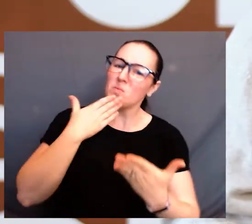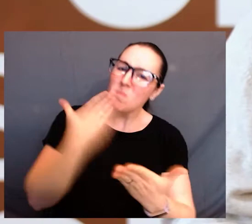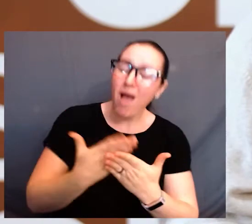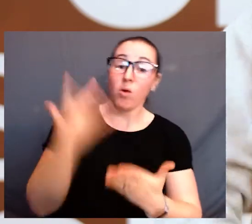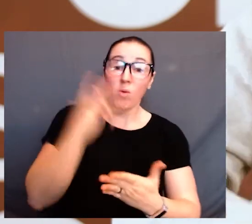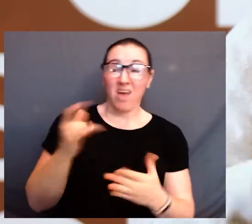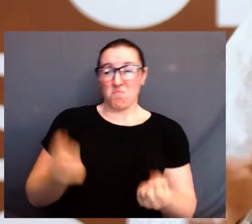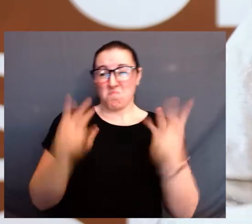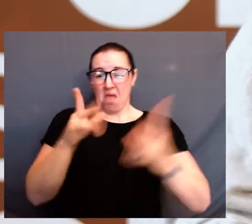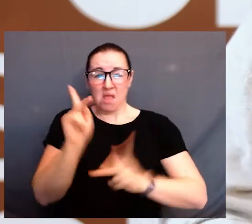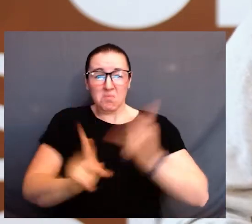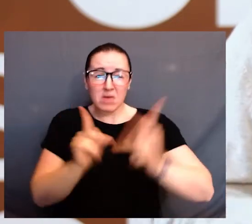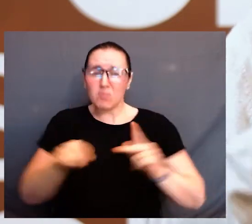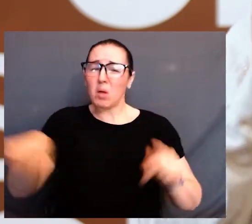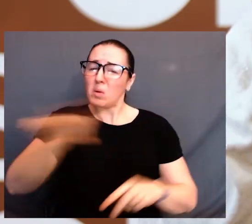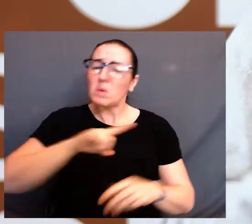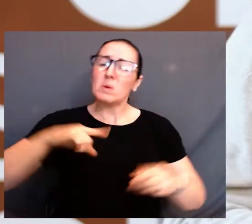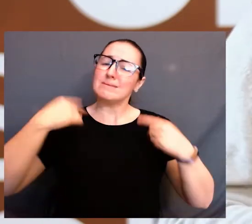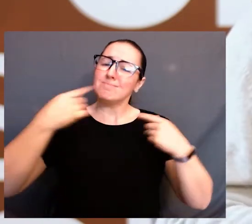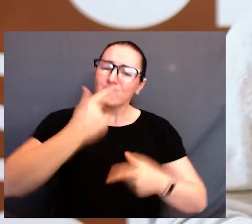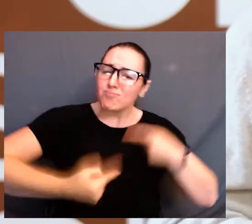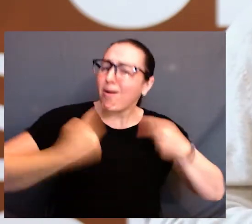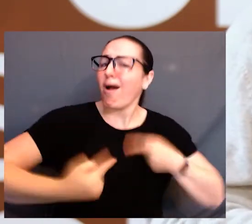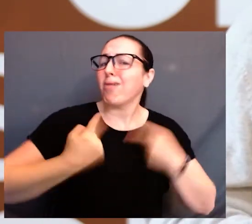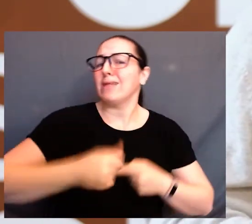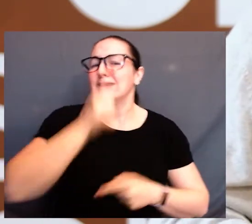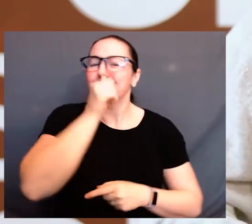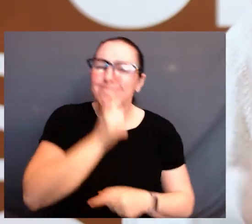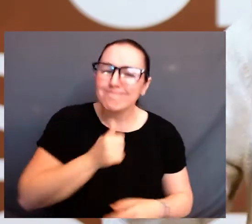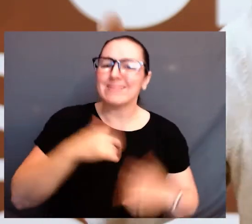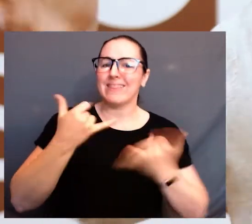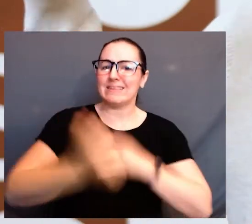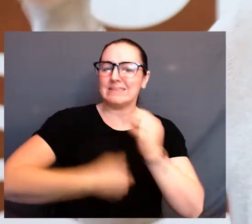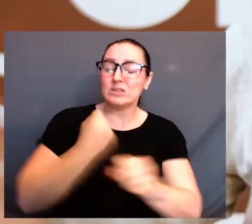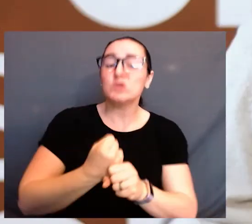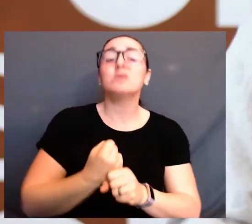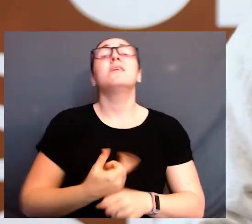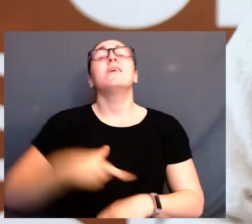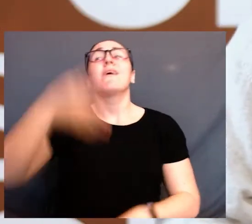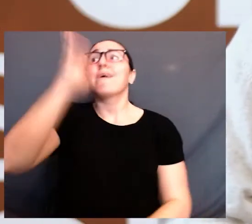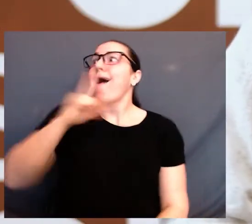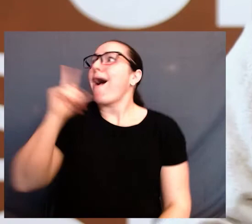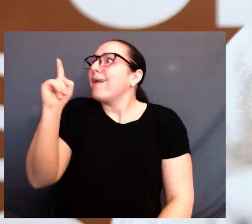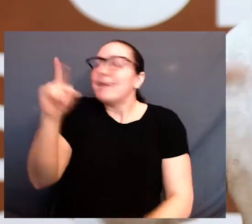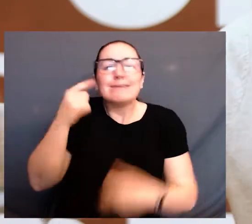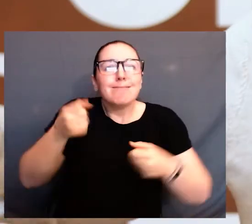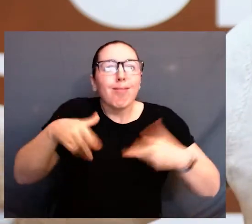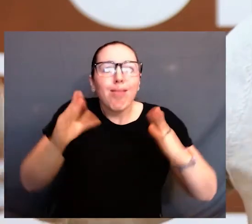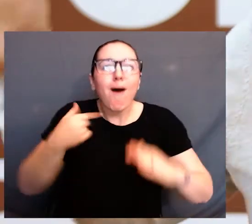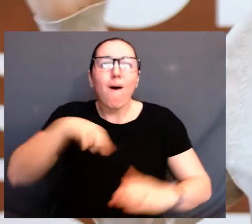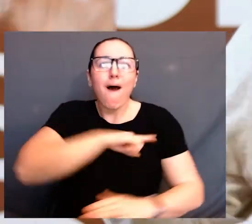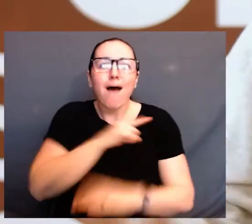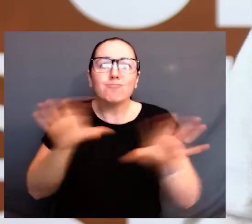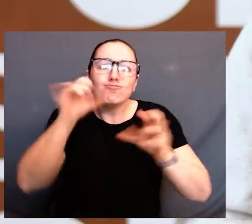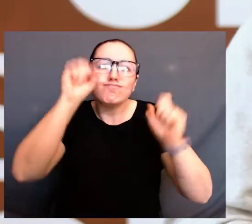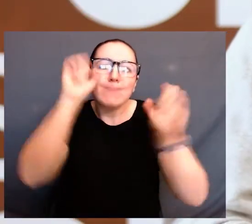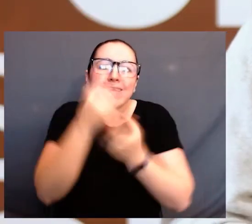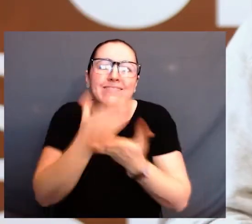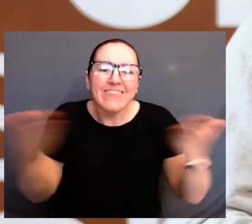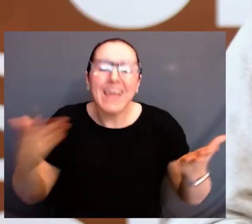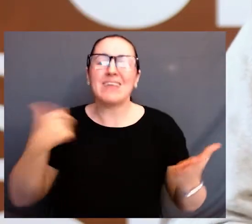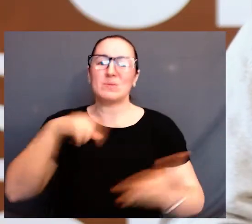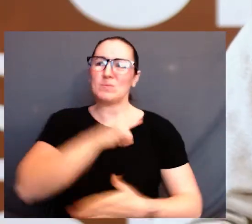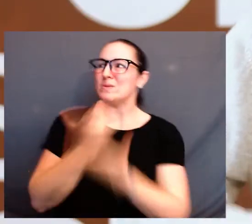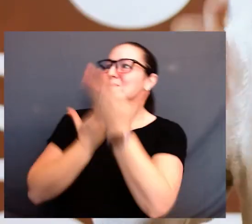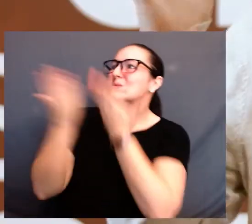this holiday season, as so many people have had such a challenging year. And also, let's just thank God for the amazing things that He's doing, allowing us to have so